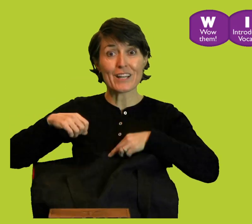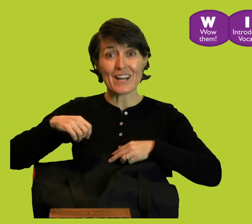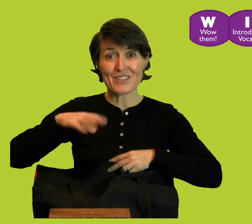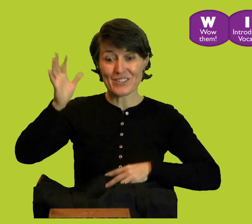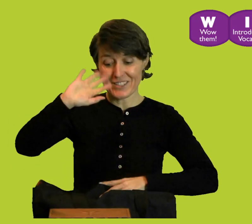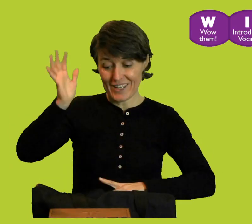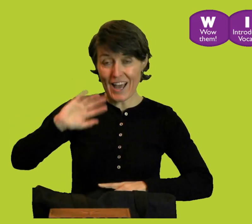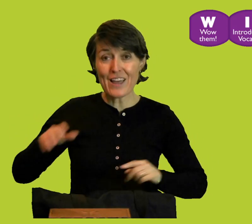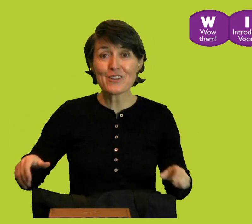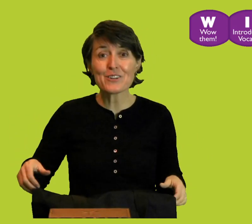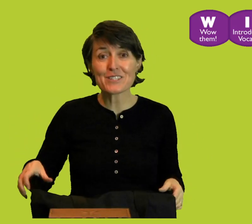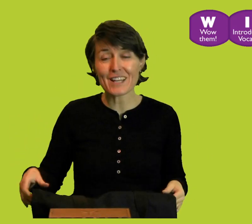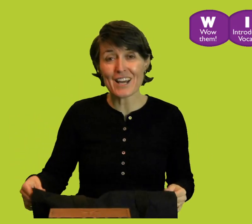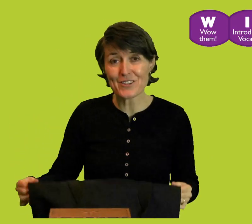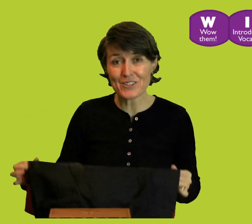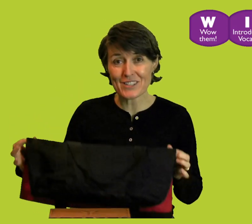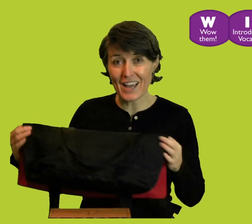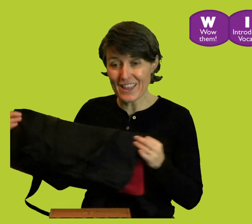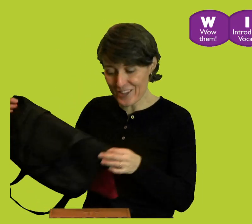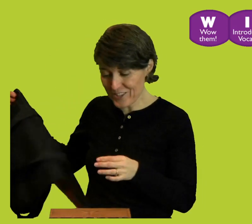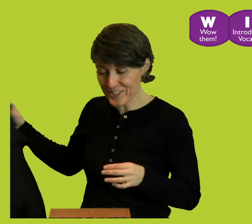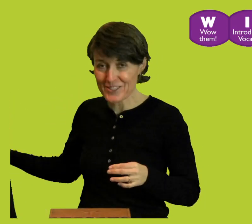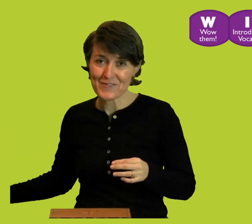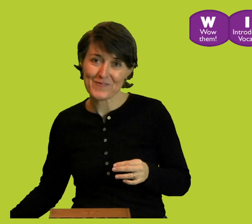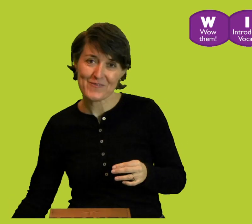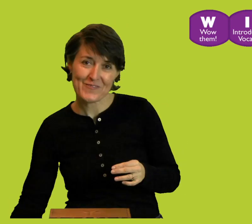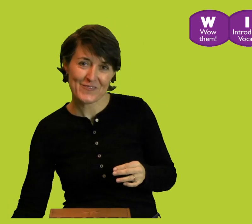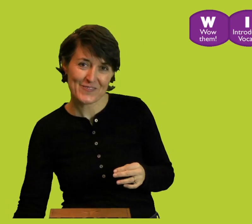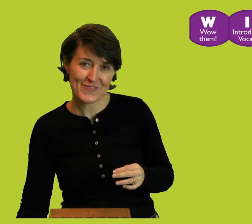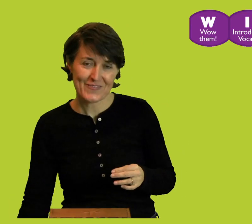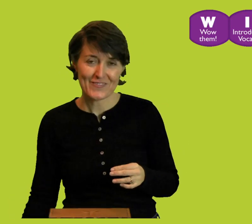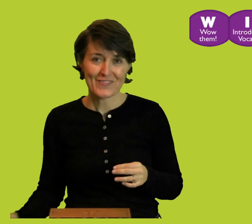cuatro carros. Adios, carros. Adios.